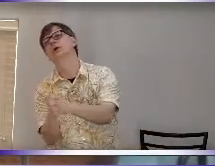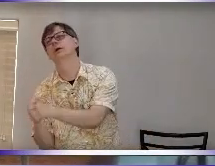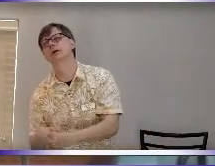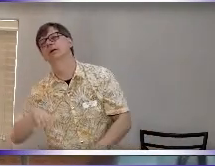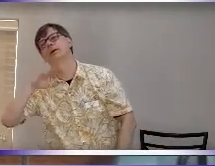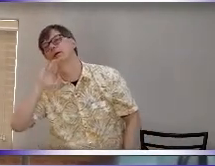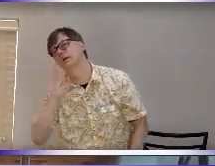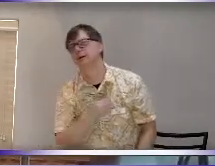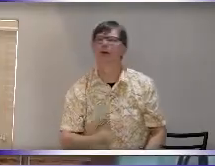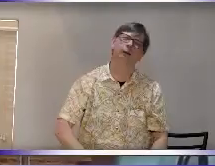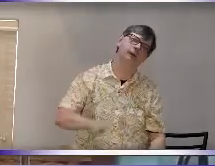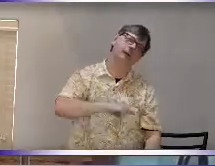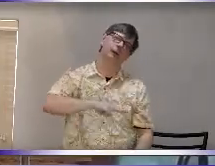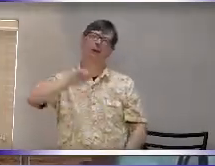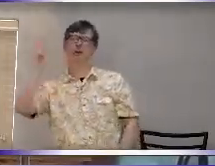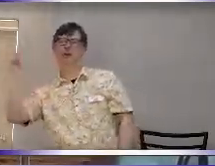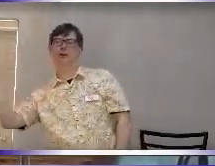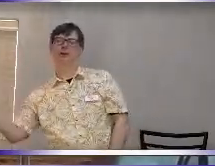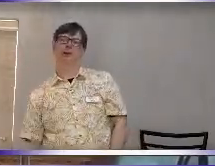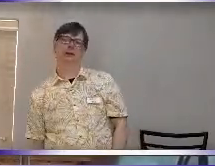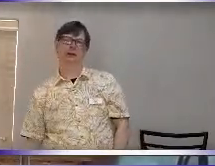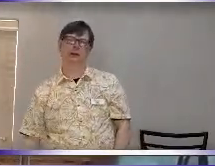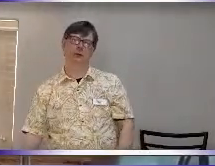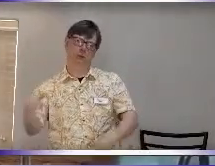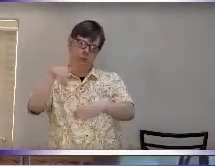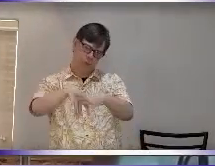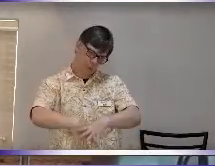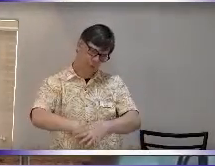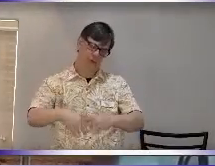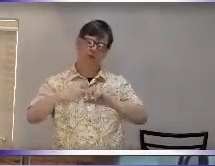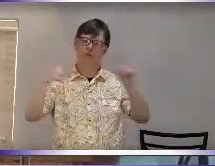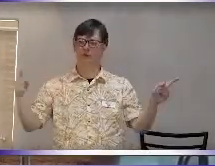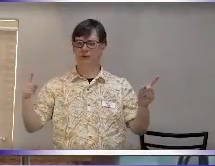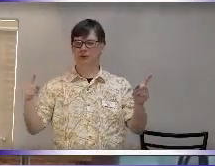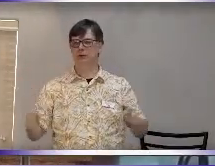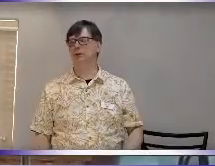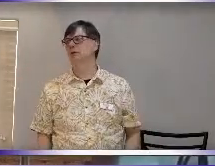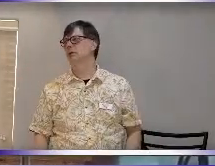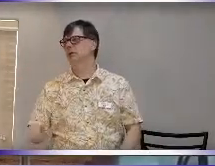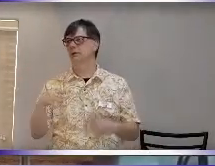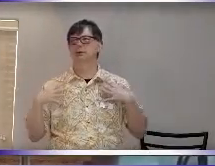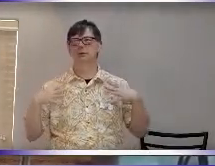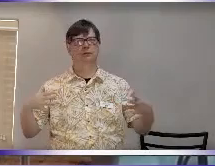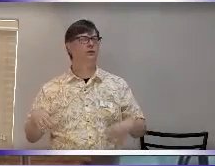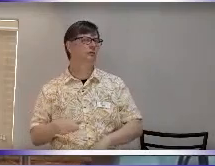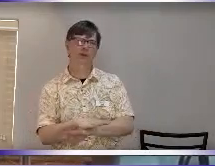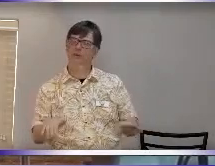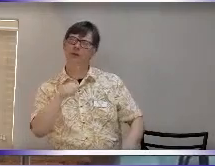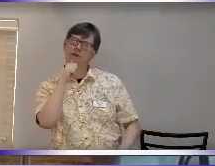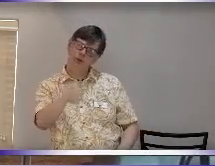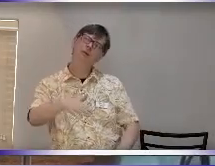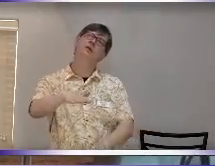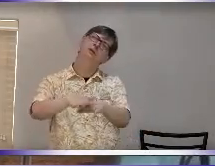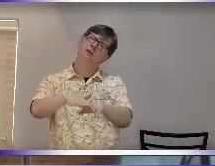But often the act of othering is rooted in fear. The fear of separateness, the fear of not being good enough, the